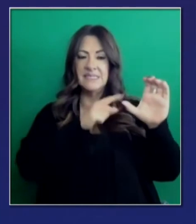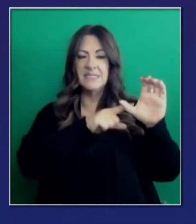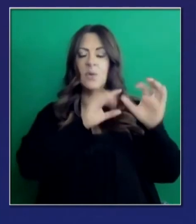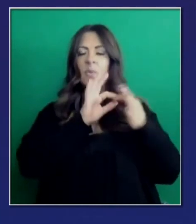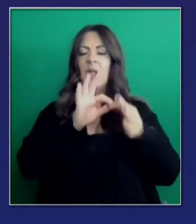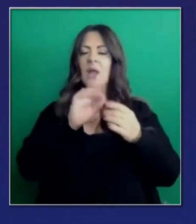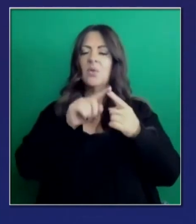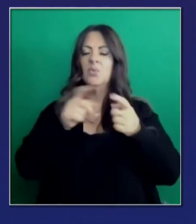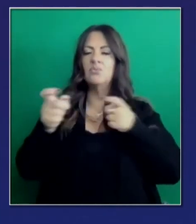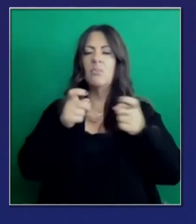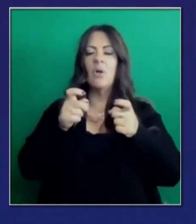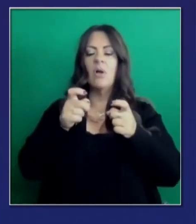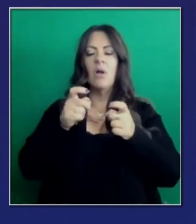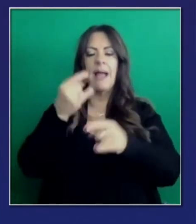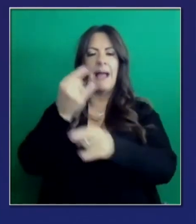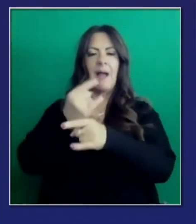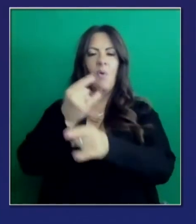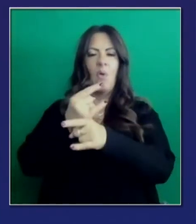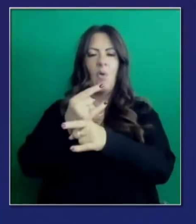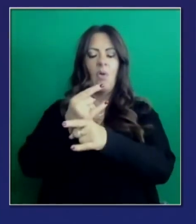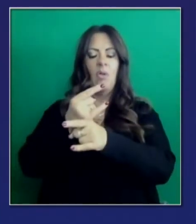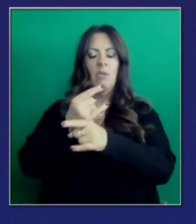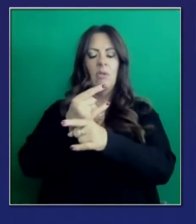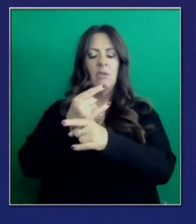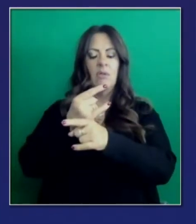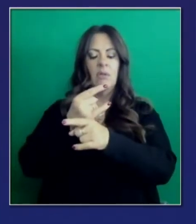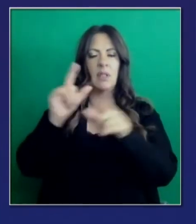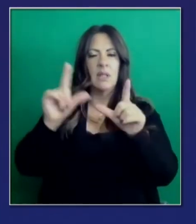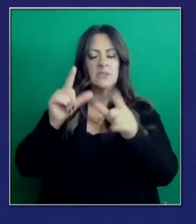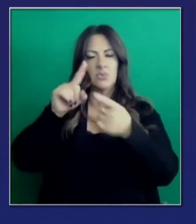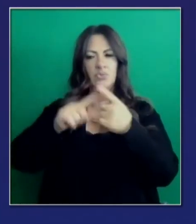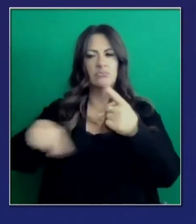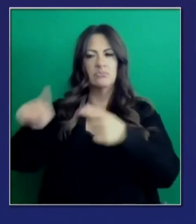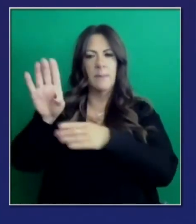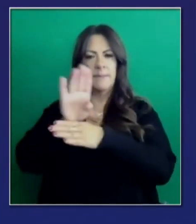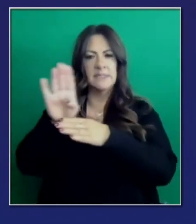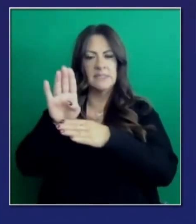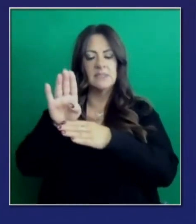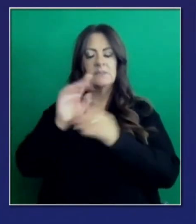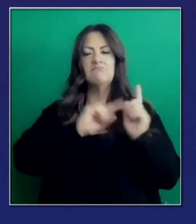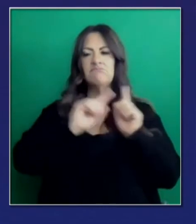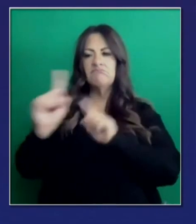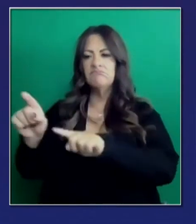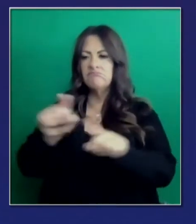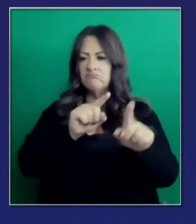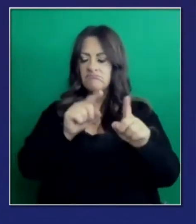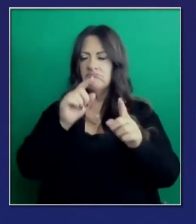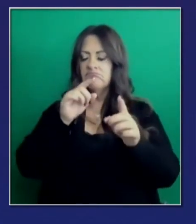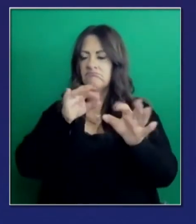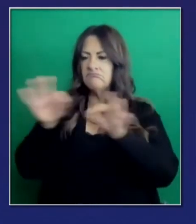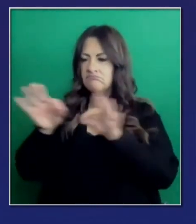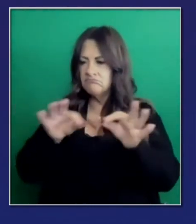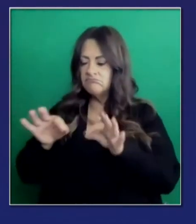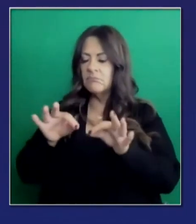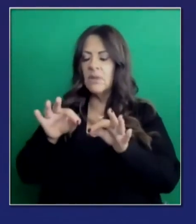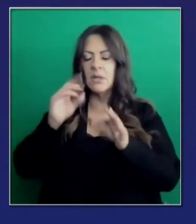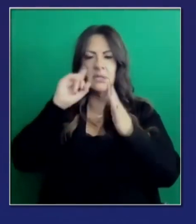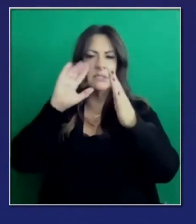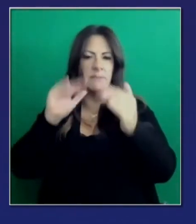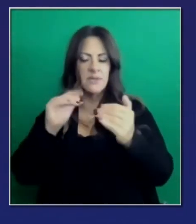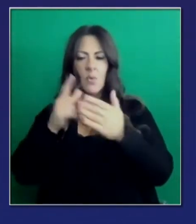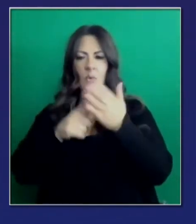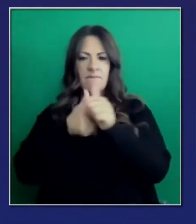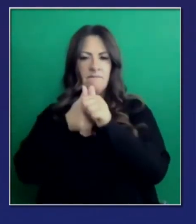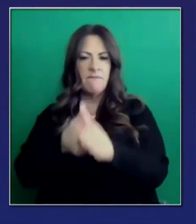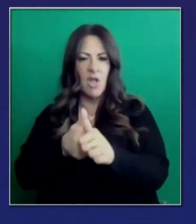5,600 establishments in expectation and obviously in concern because some people